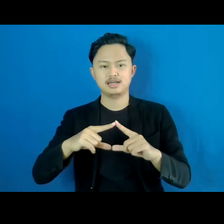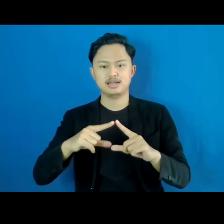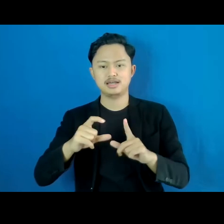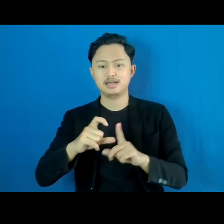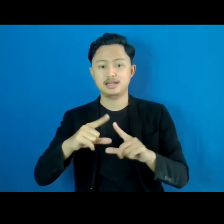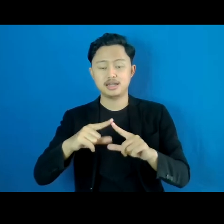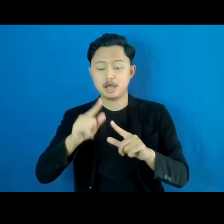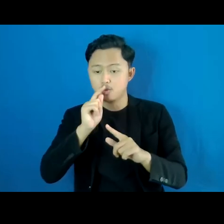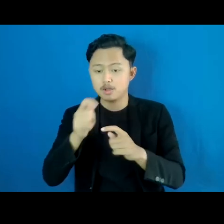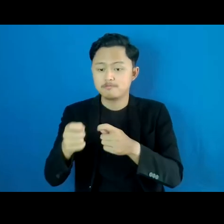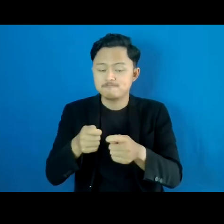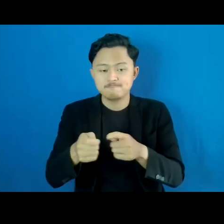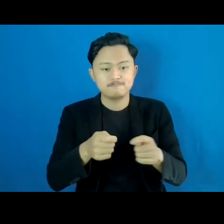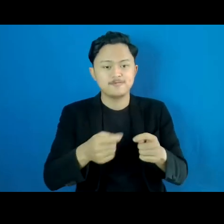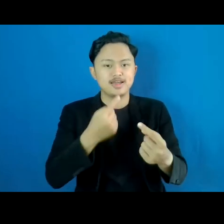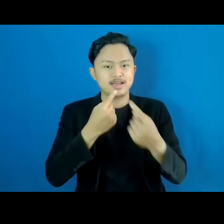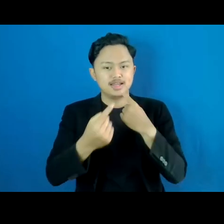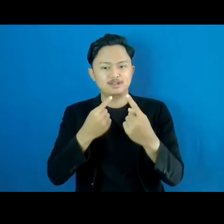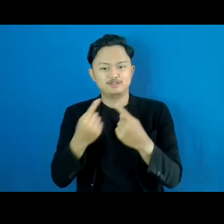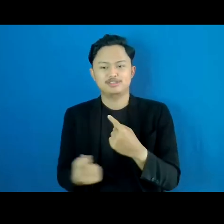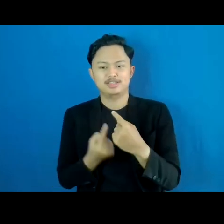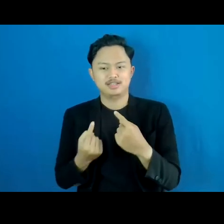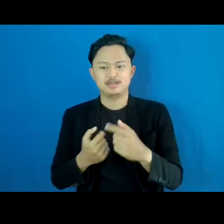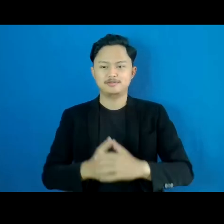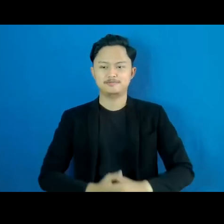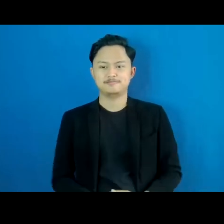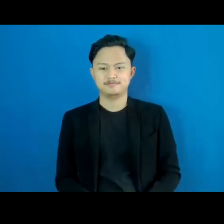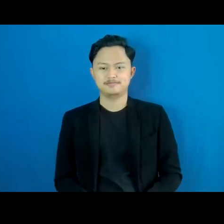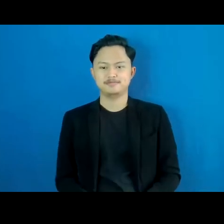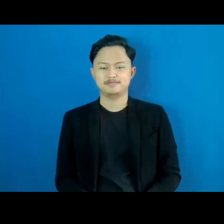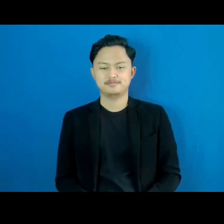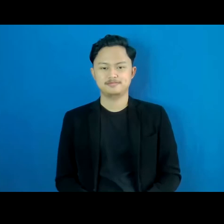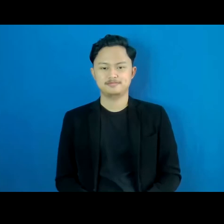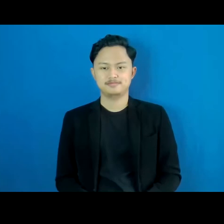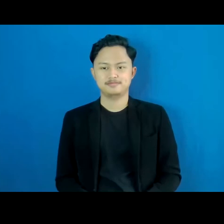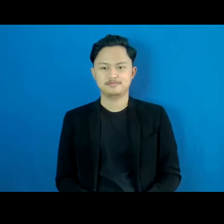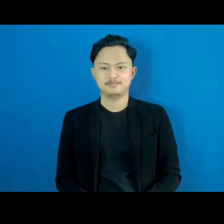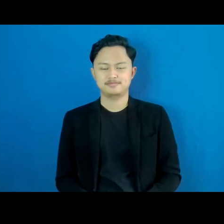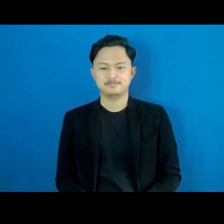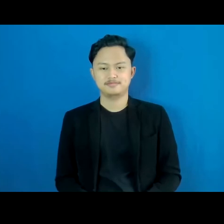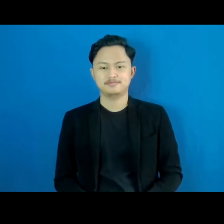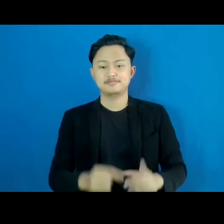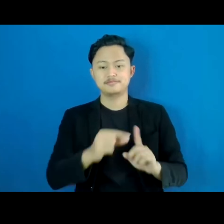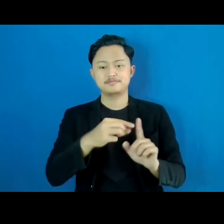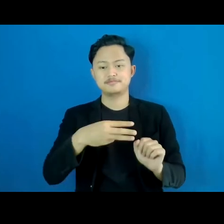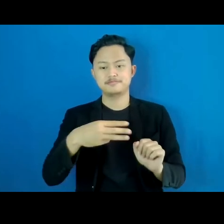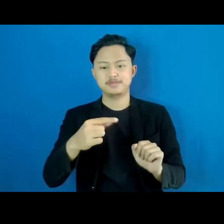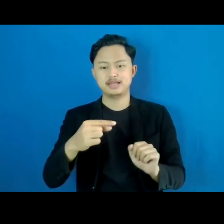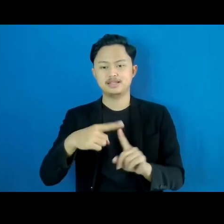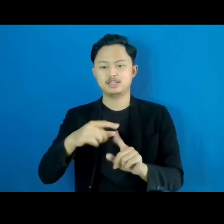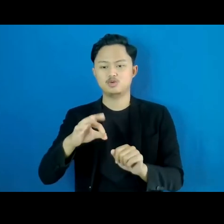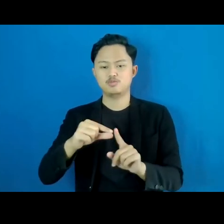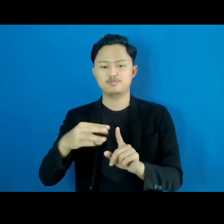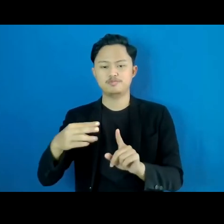moderating our discussion session in the main room, which is the peer-to-peer knowledge exchange between